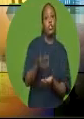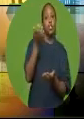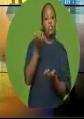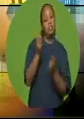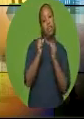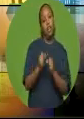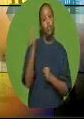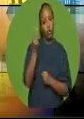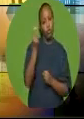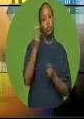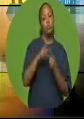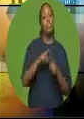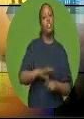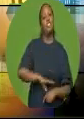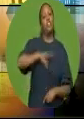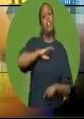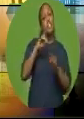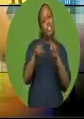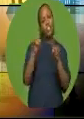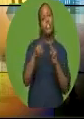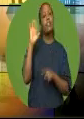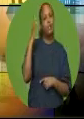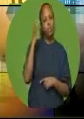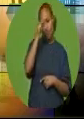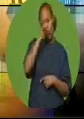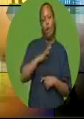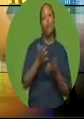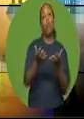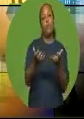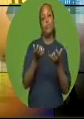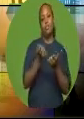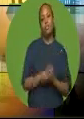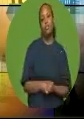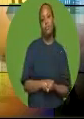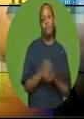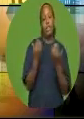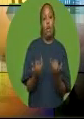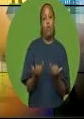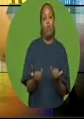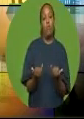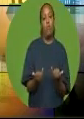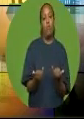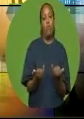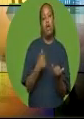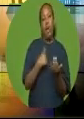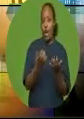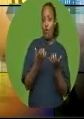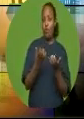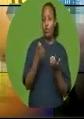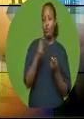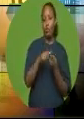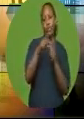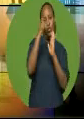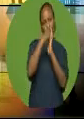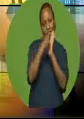can be used to satisfy different types of human wants. Now, I want you